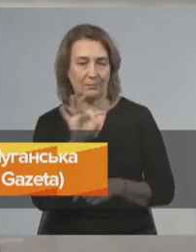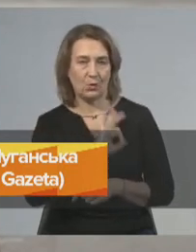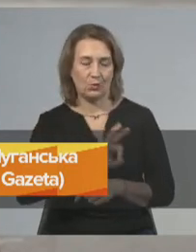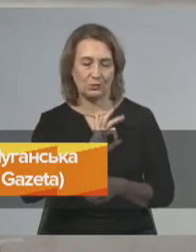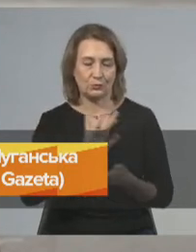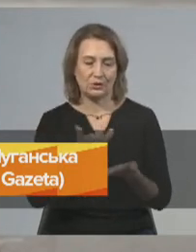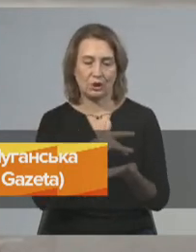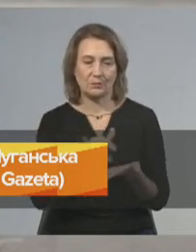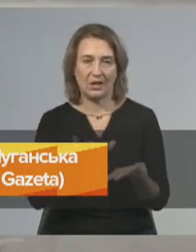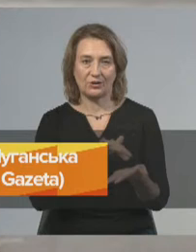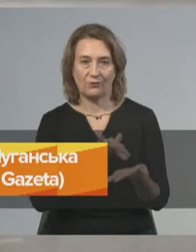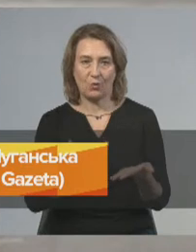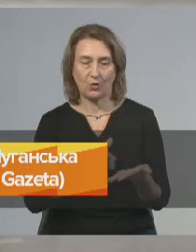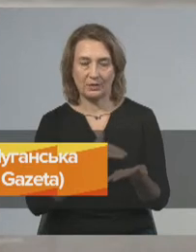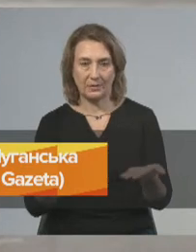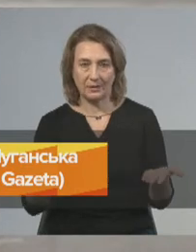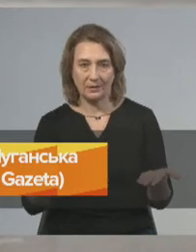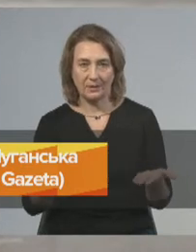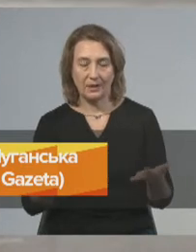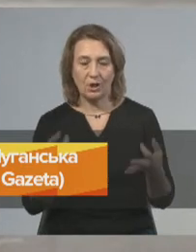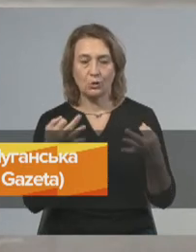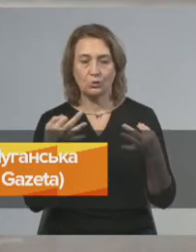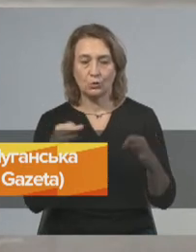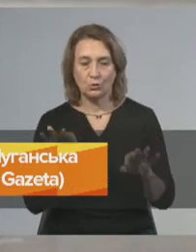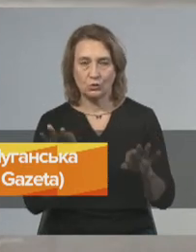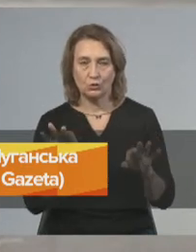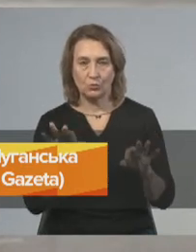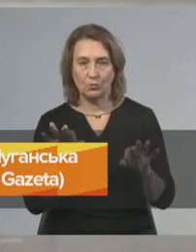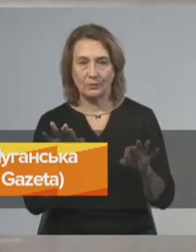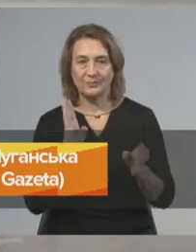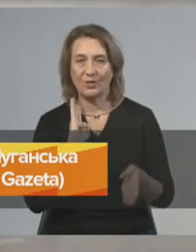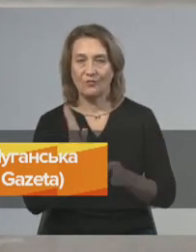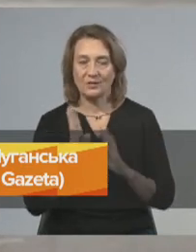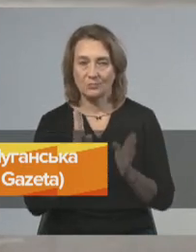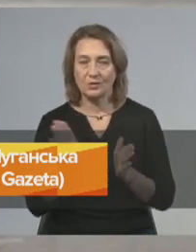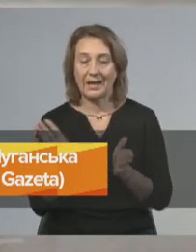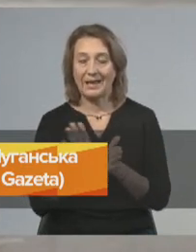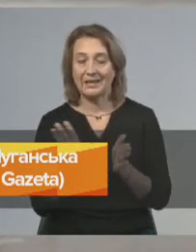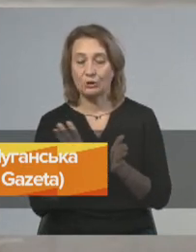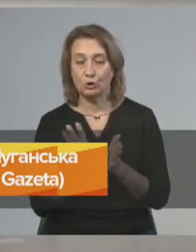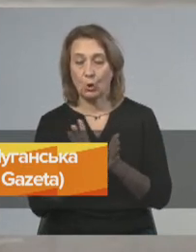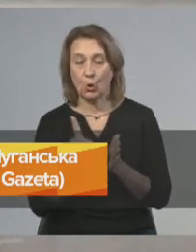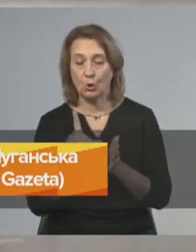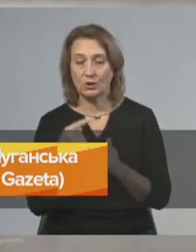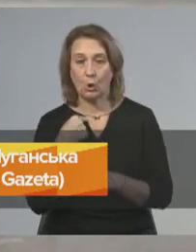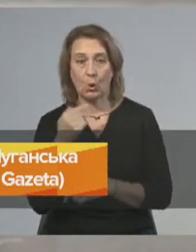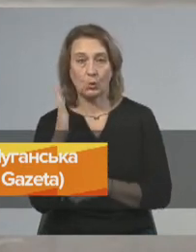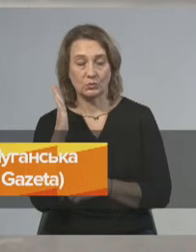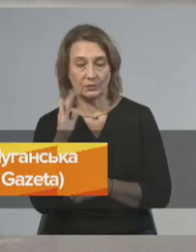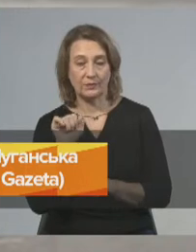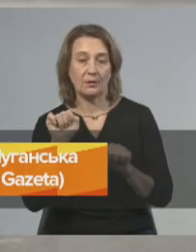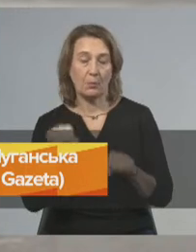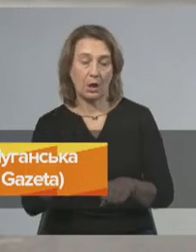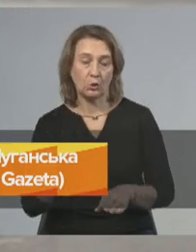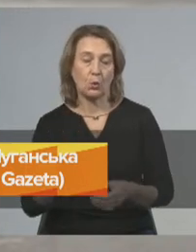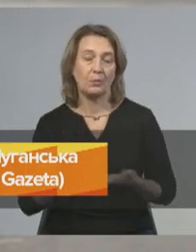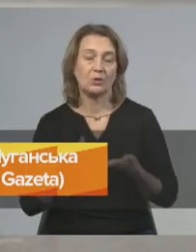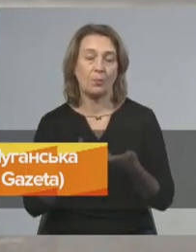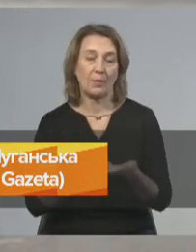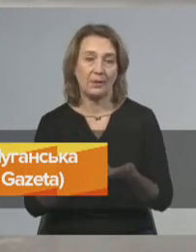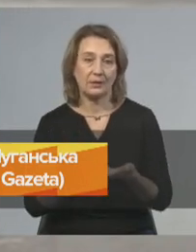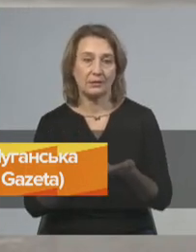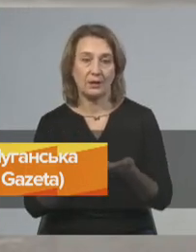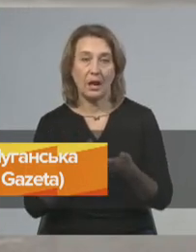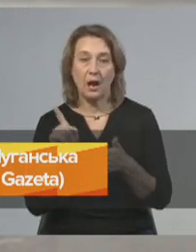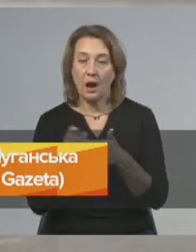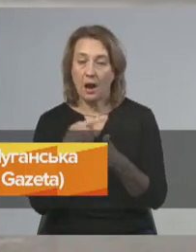people you know using smartphones and who have access to the internet electronic voting for them could be effective